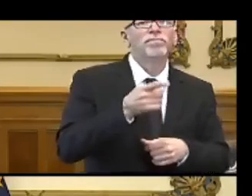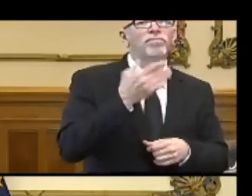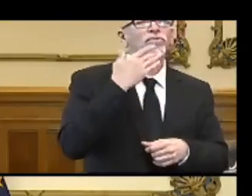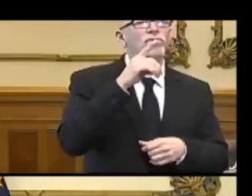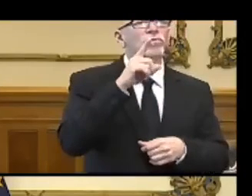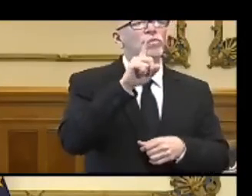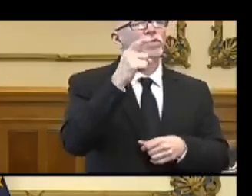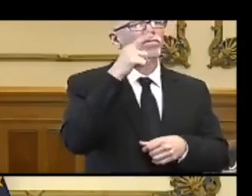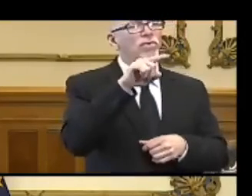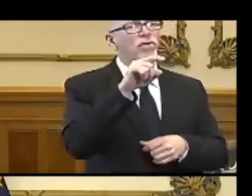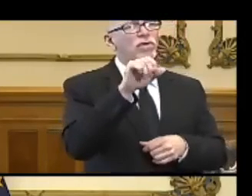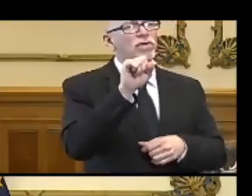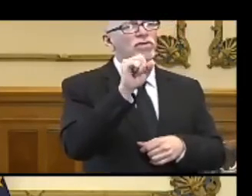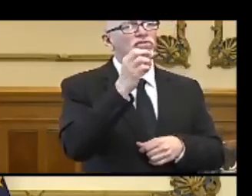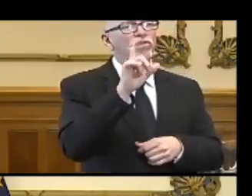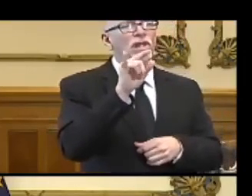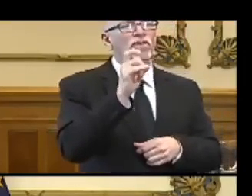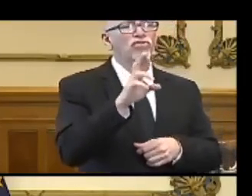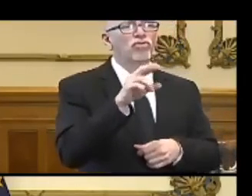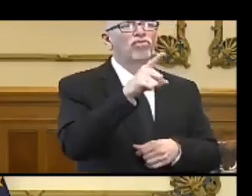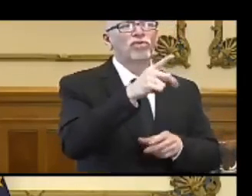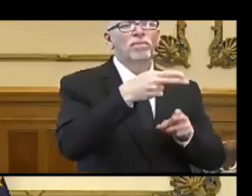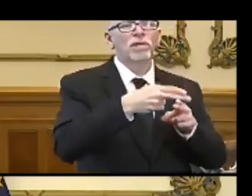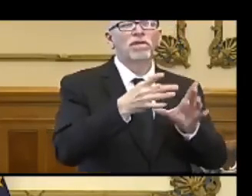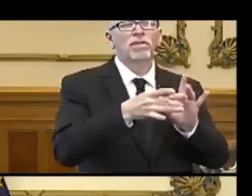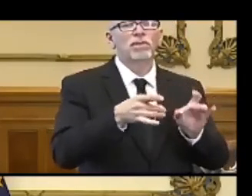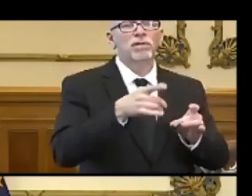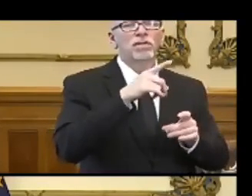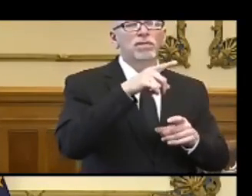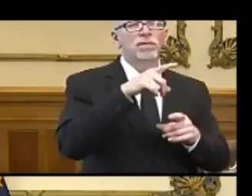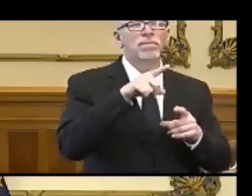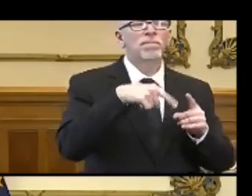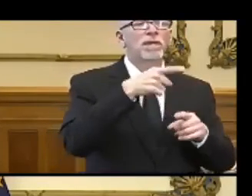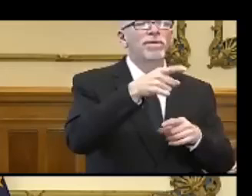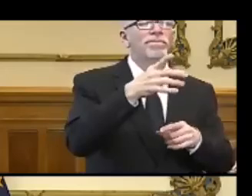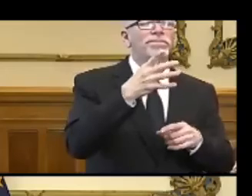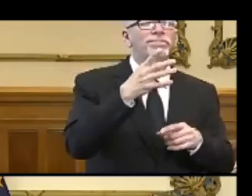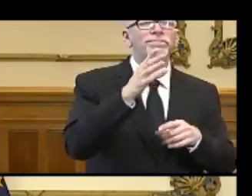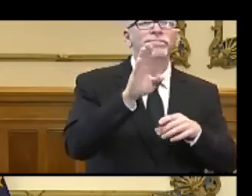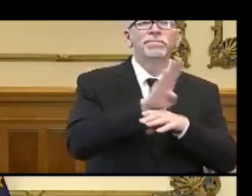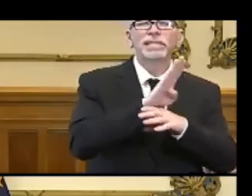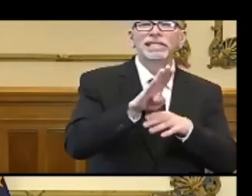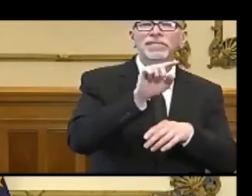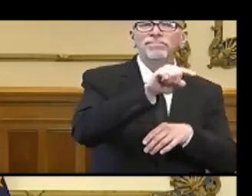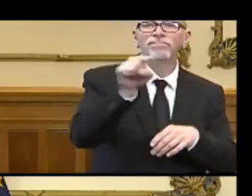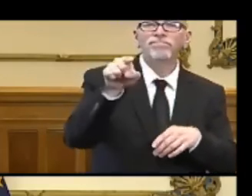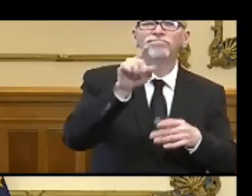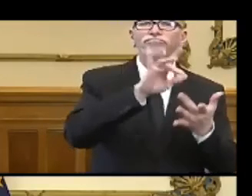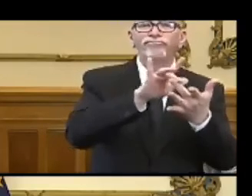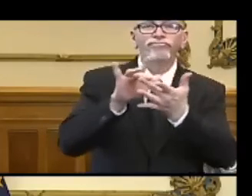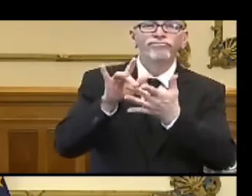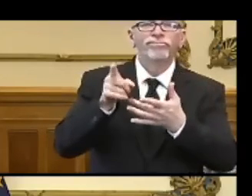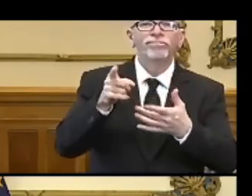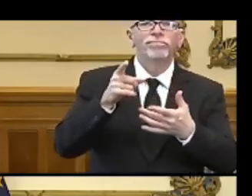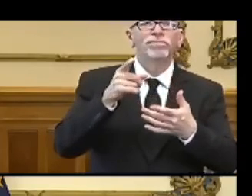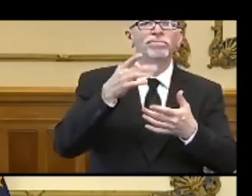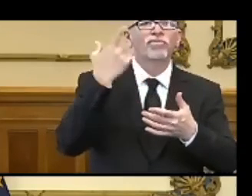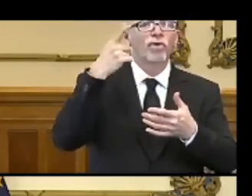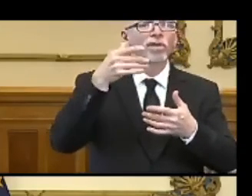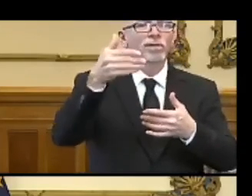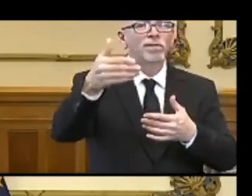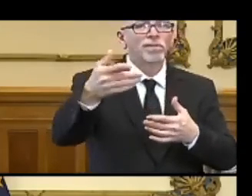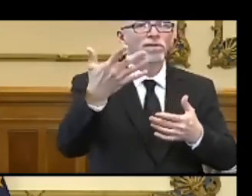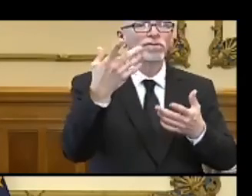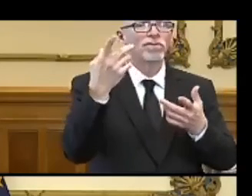Secretary Schellinger. You alluded in your remarks earlier to the calls you're making to the businesses who in better times would be preparing to locate